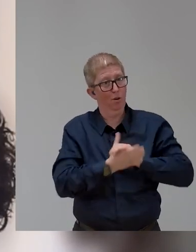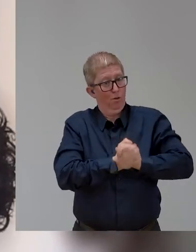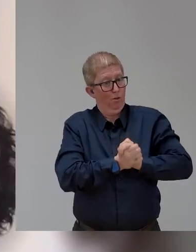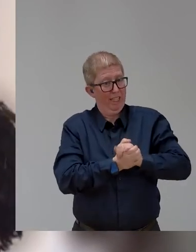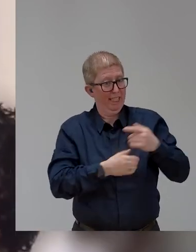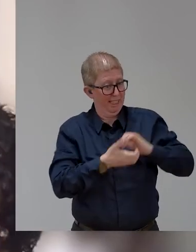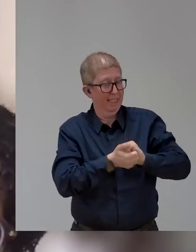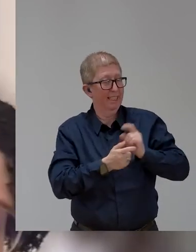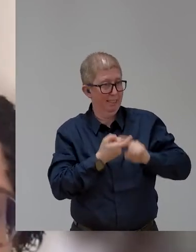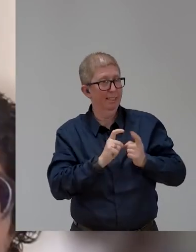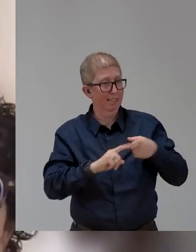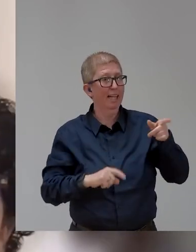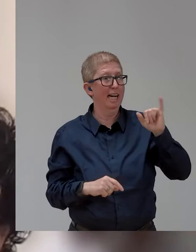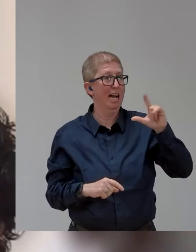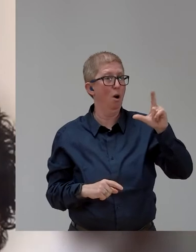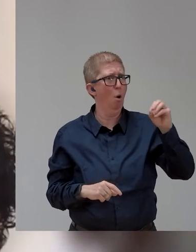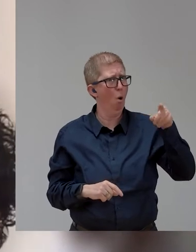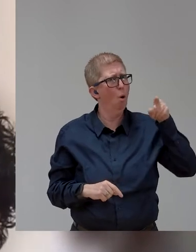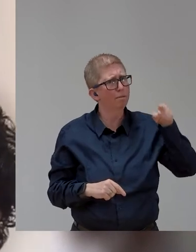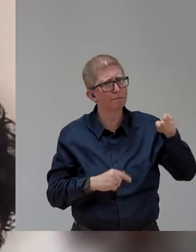a question to start.